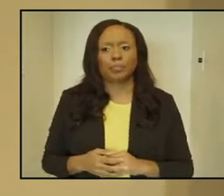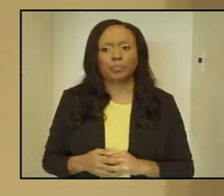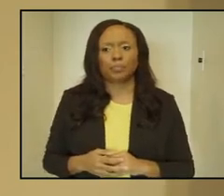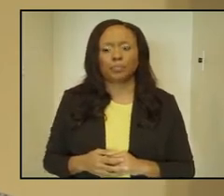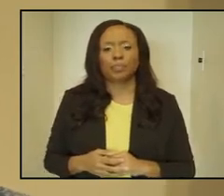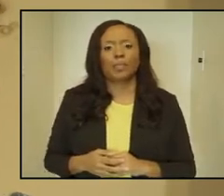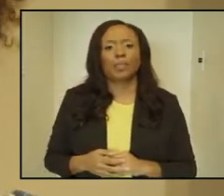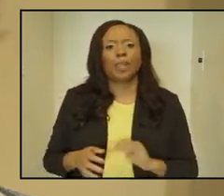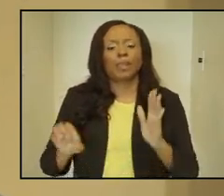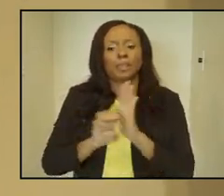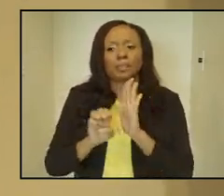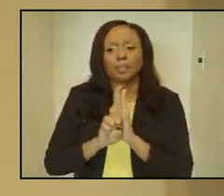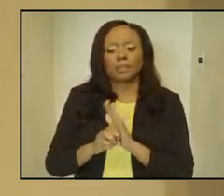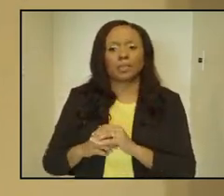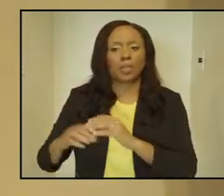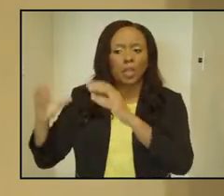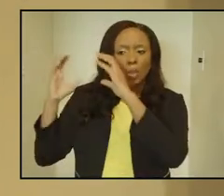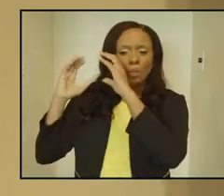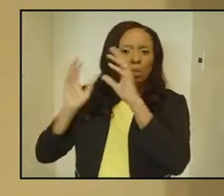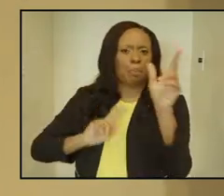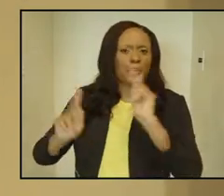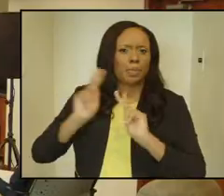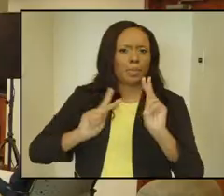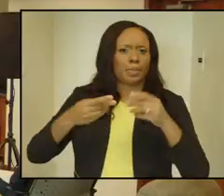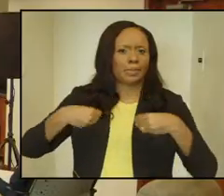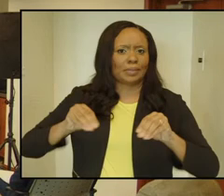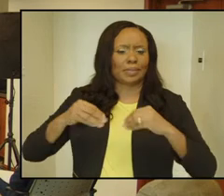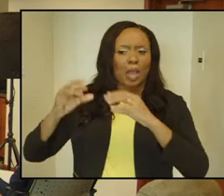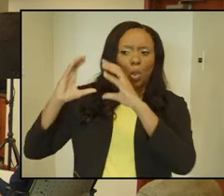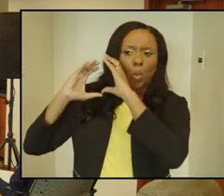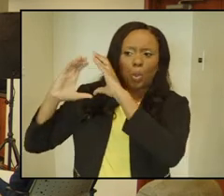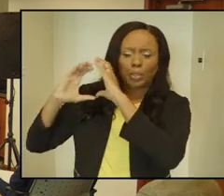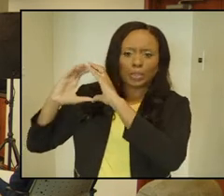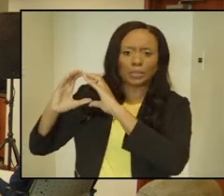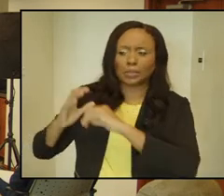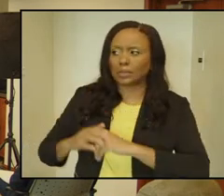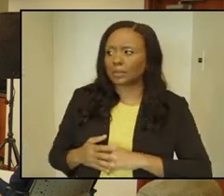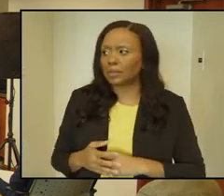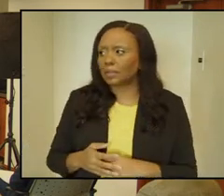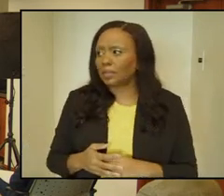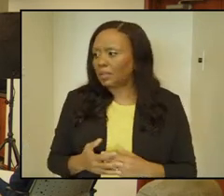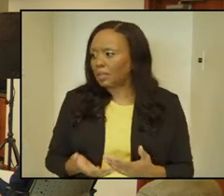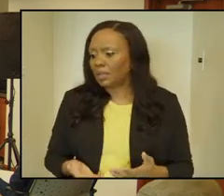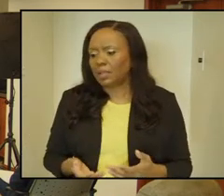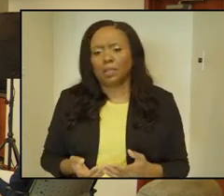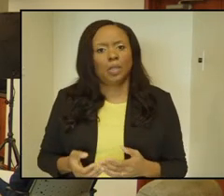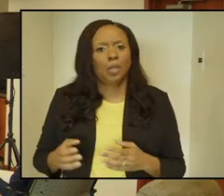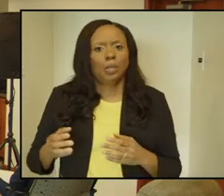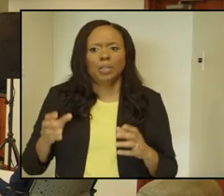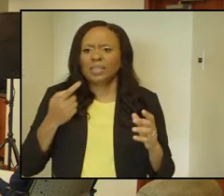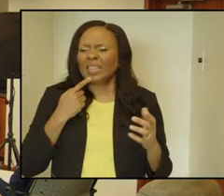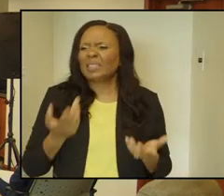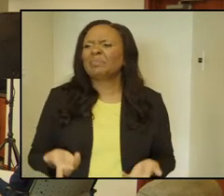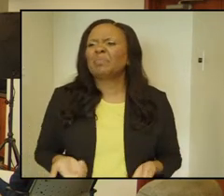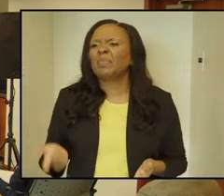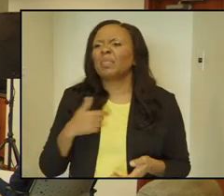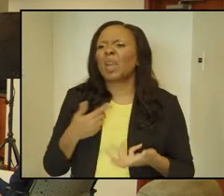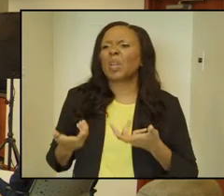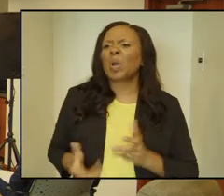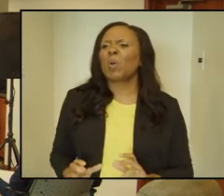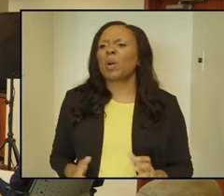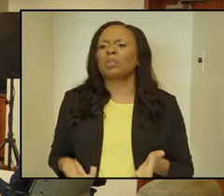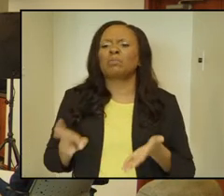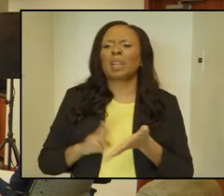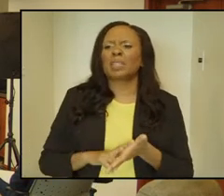coconut vendors out there now to decide that, oh, I don't want to register a business name because a business name